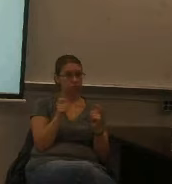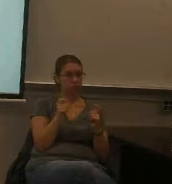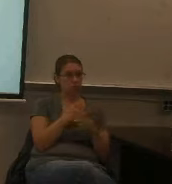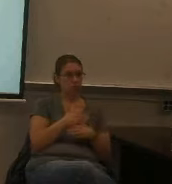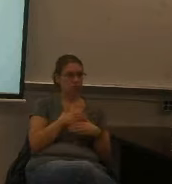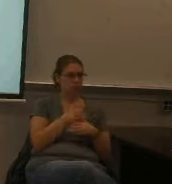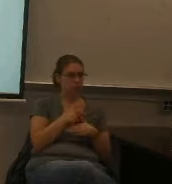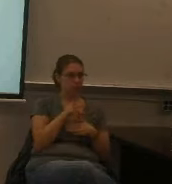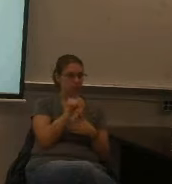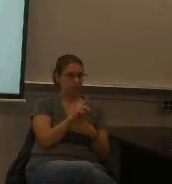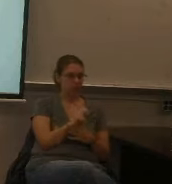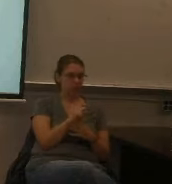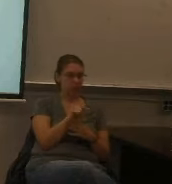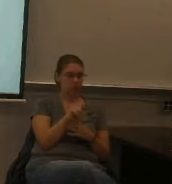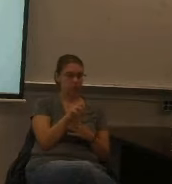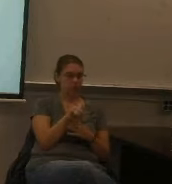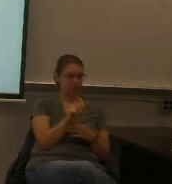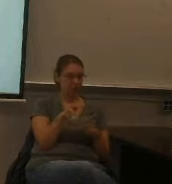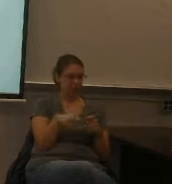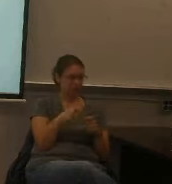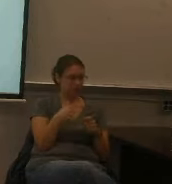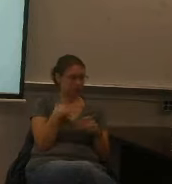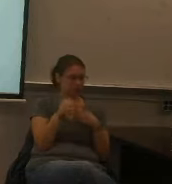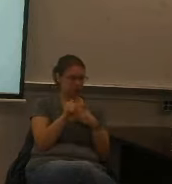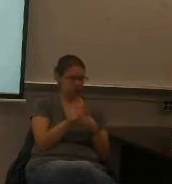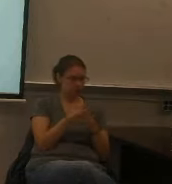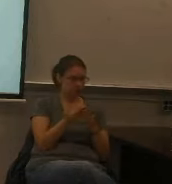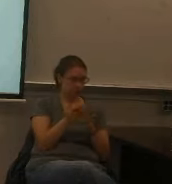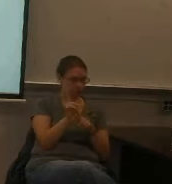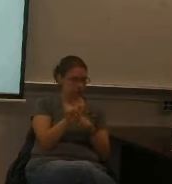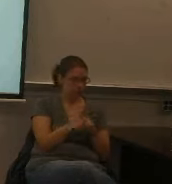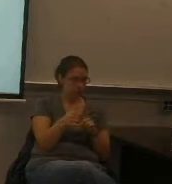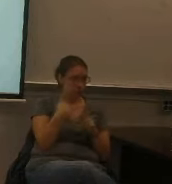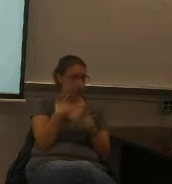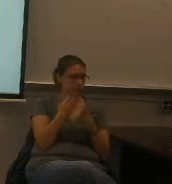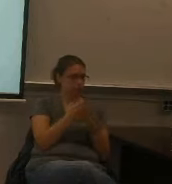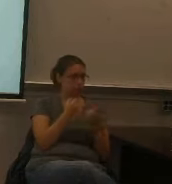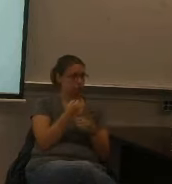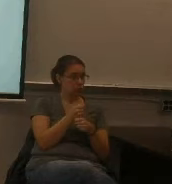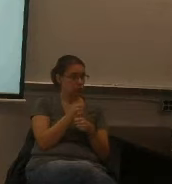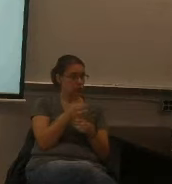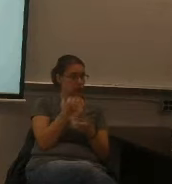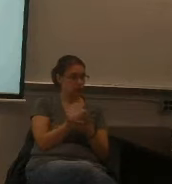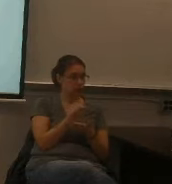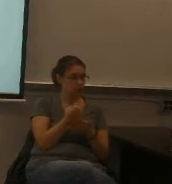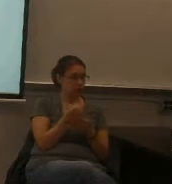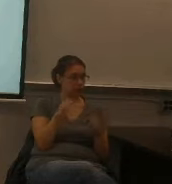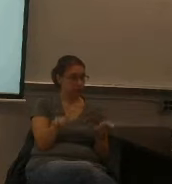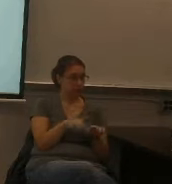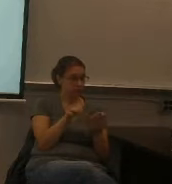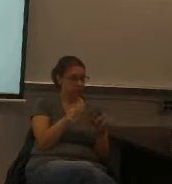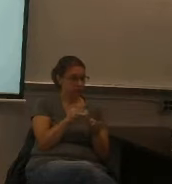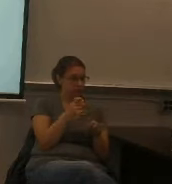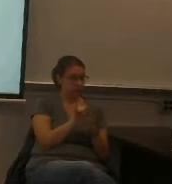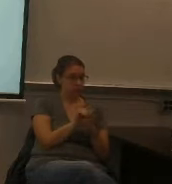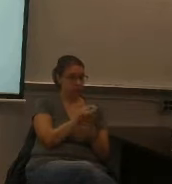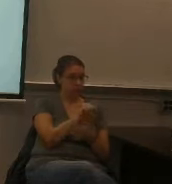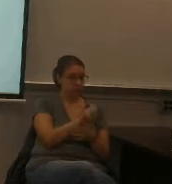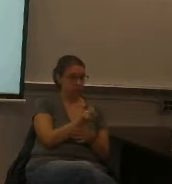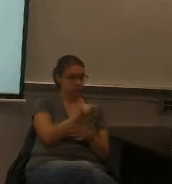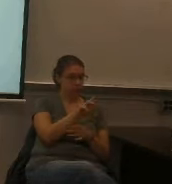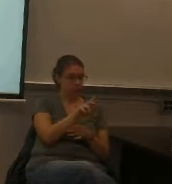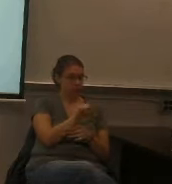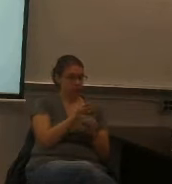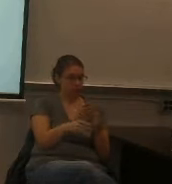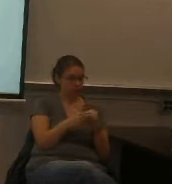lake trout fishery in the lake, and there were guides and that kind of stuff. So there's actually some generation of economic activity from that lake trout that went